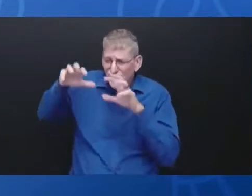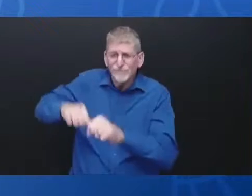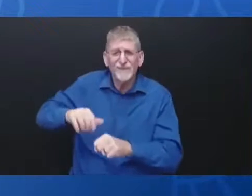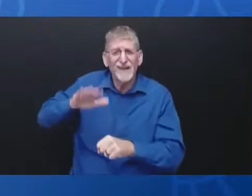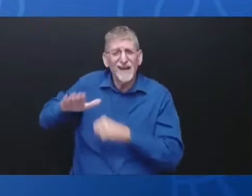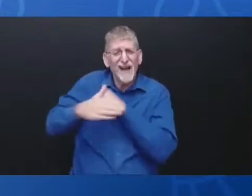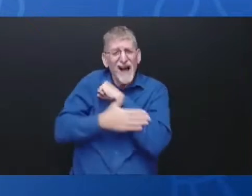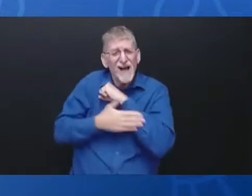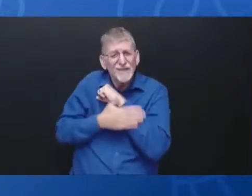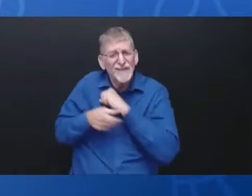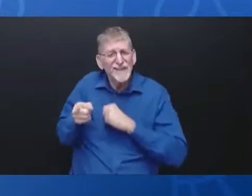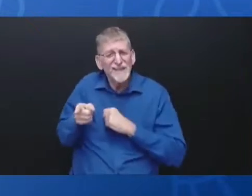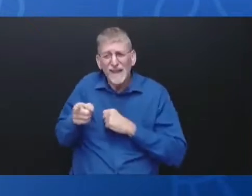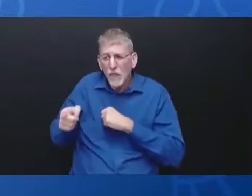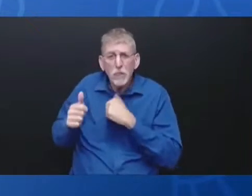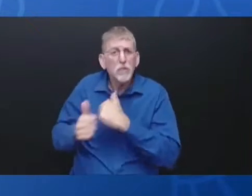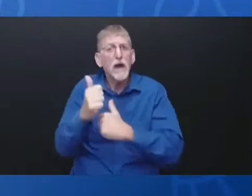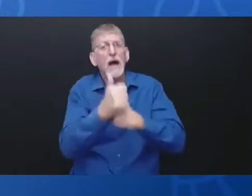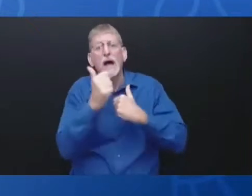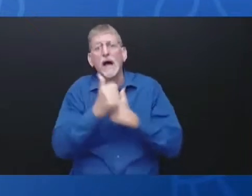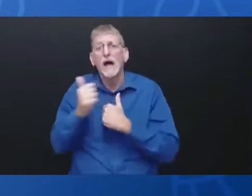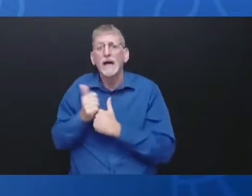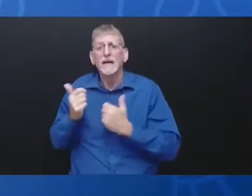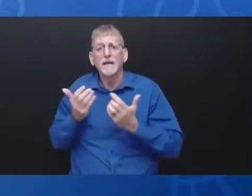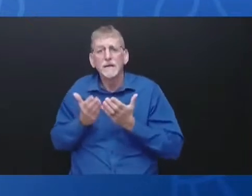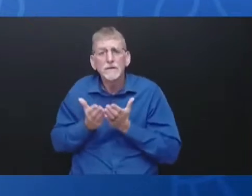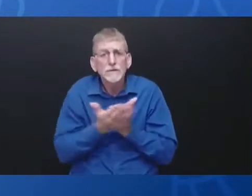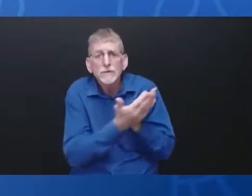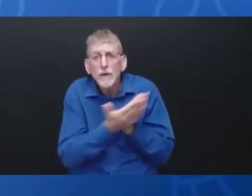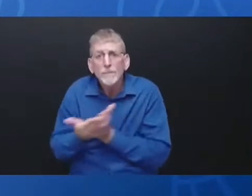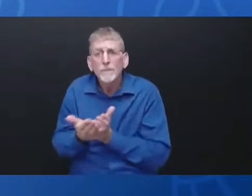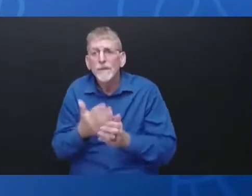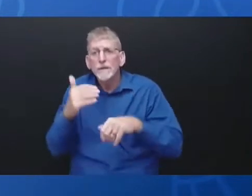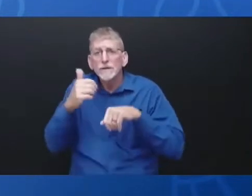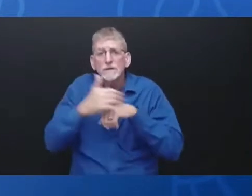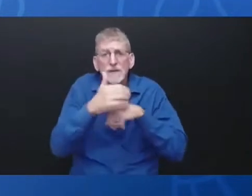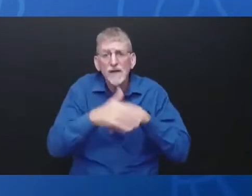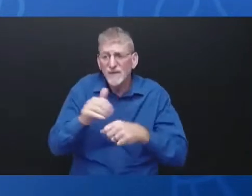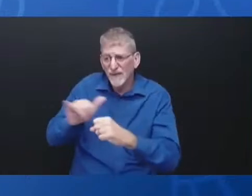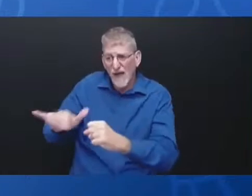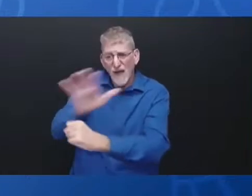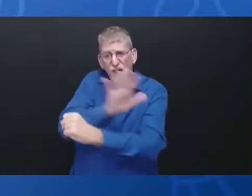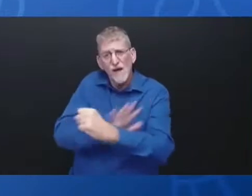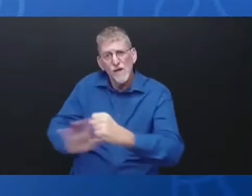the maritime area there. So when we think about this dynamic,